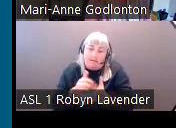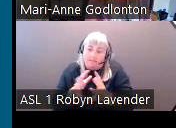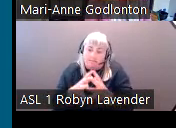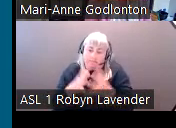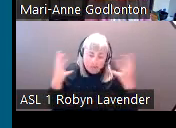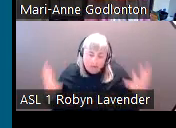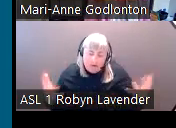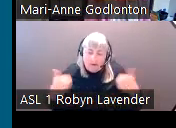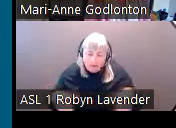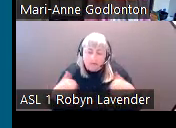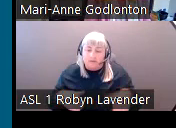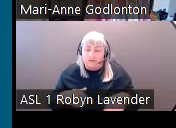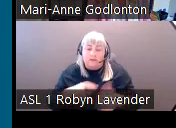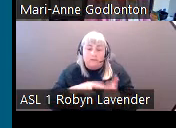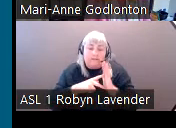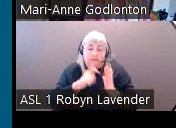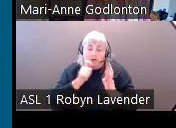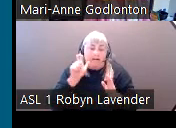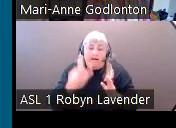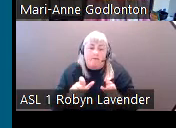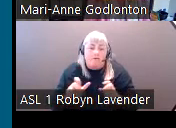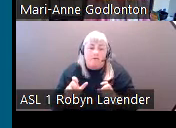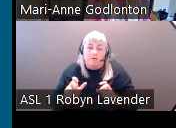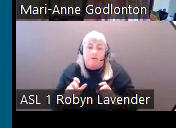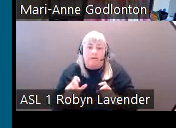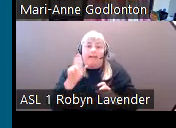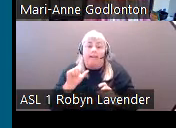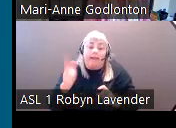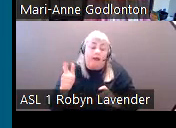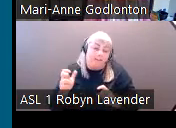not return back to shelters, to not return back to